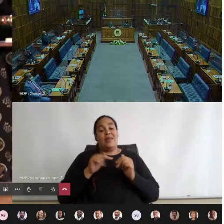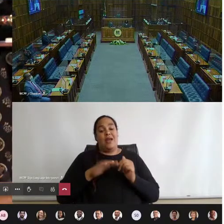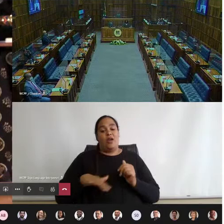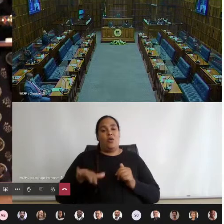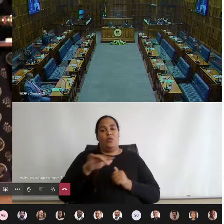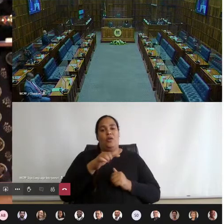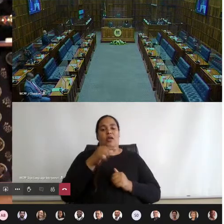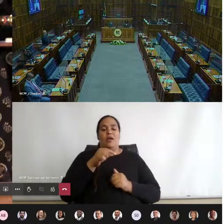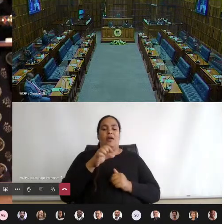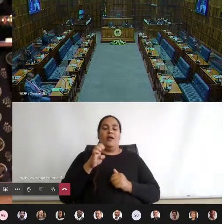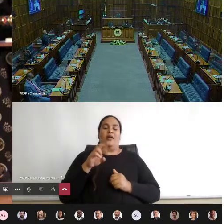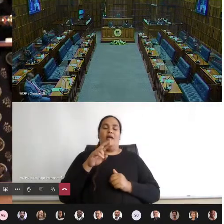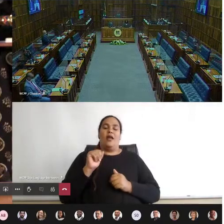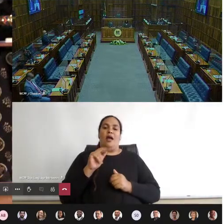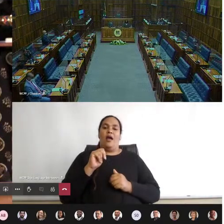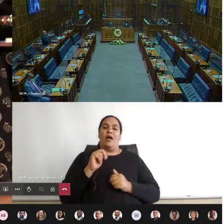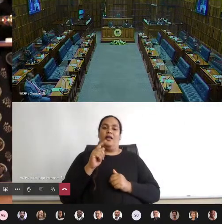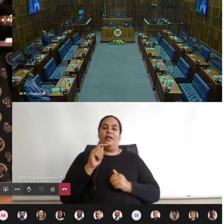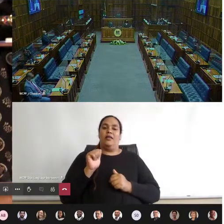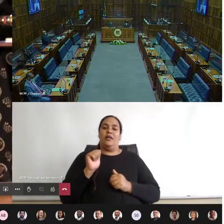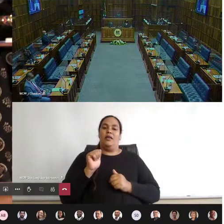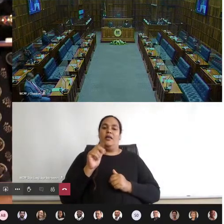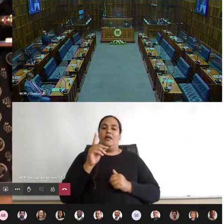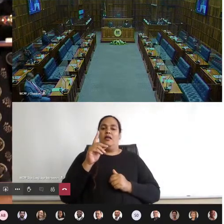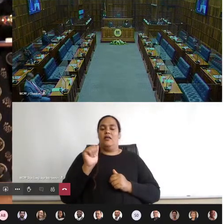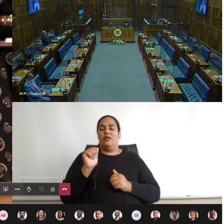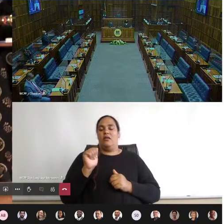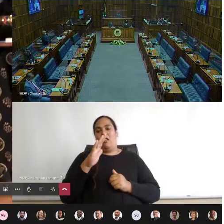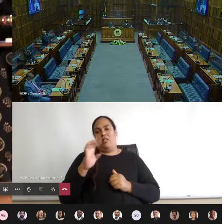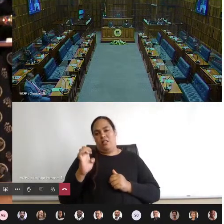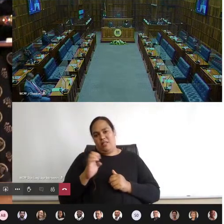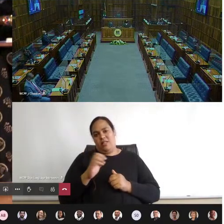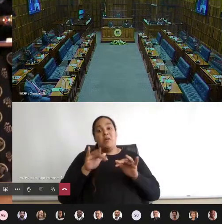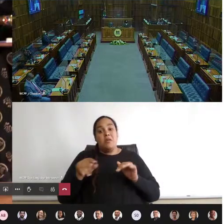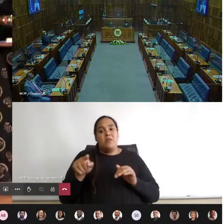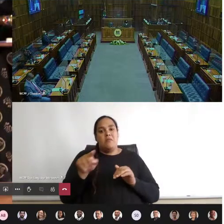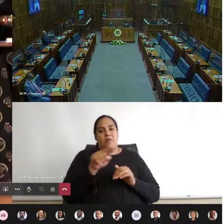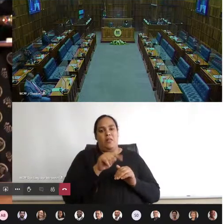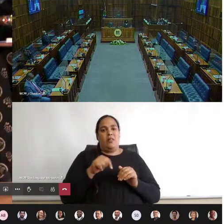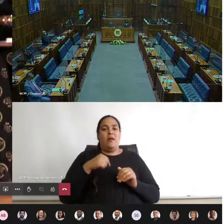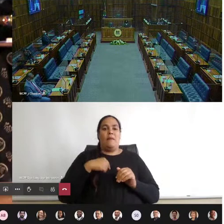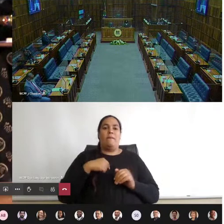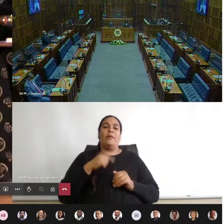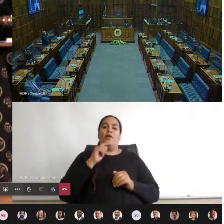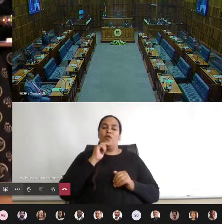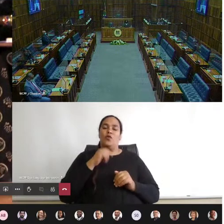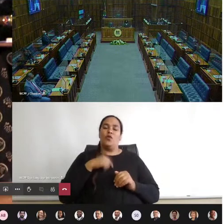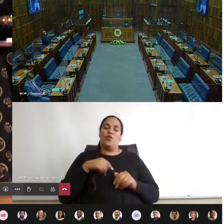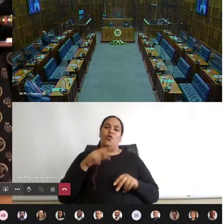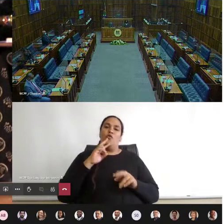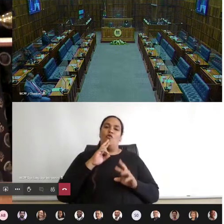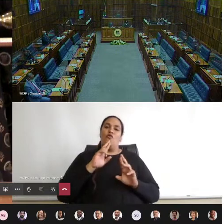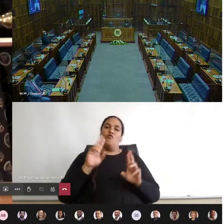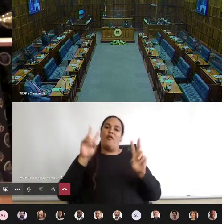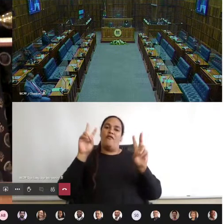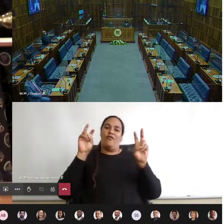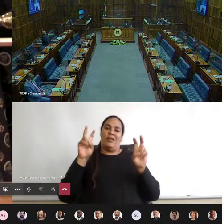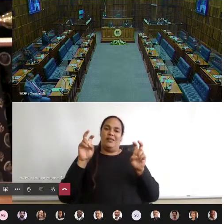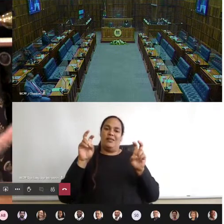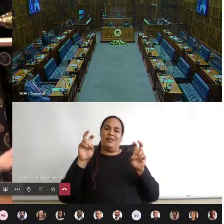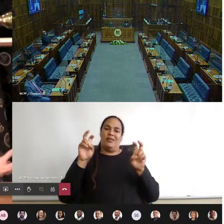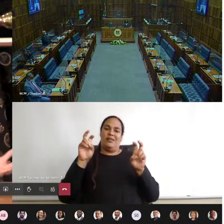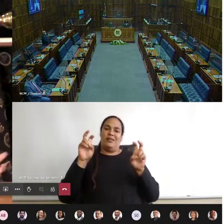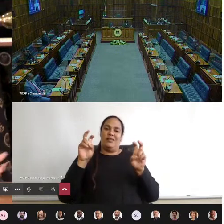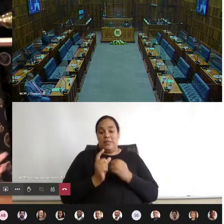more, the people of Genadendal. I referenced a couple of things